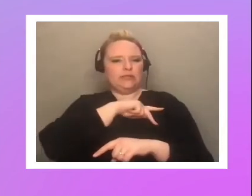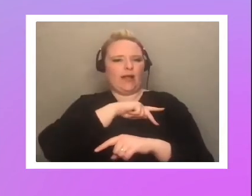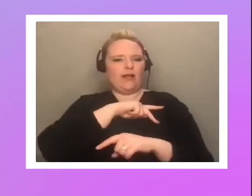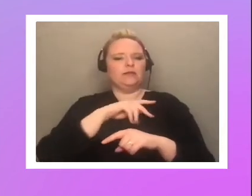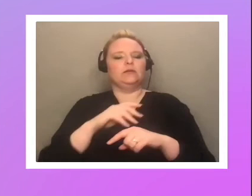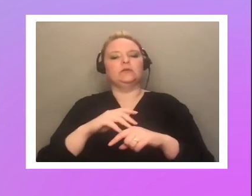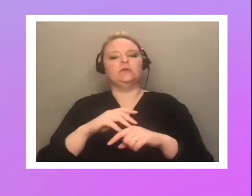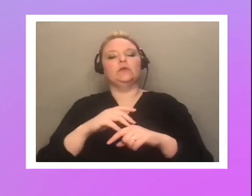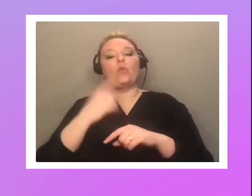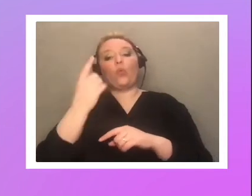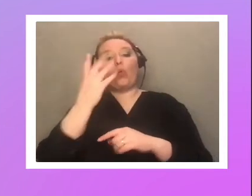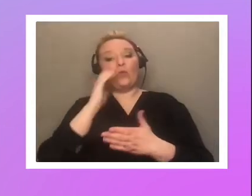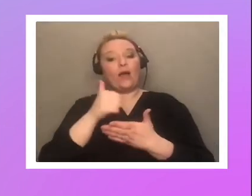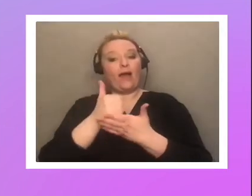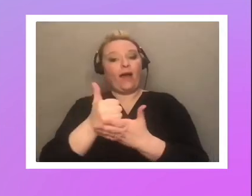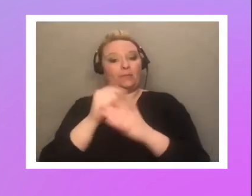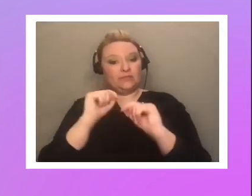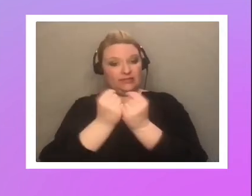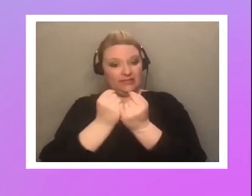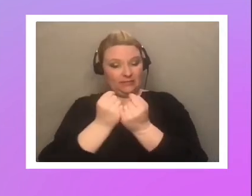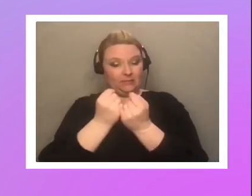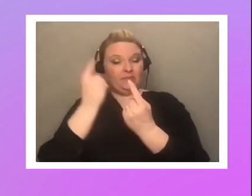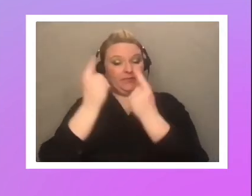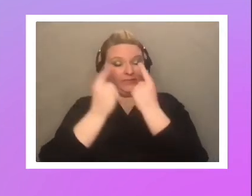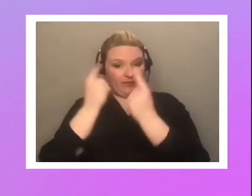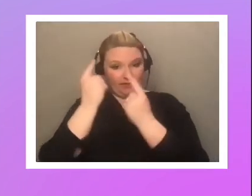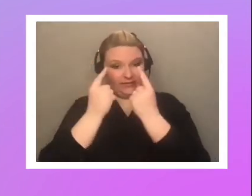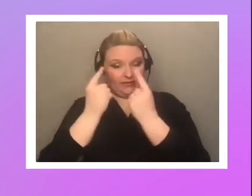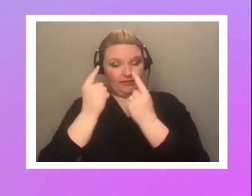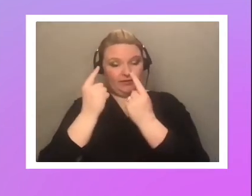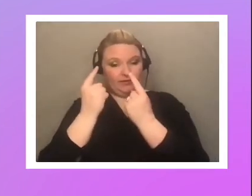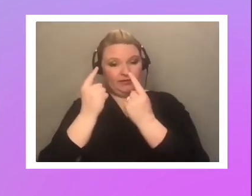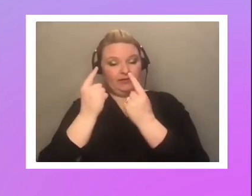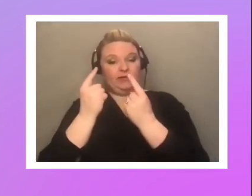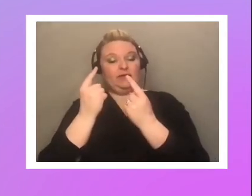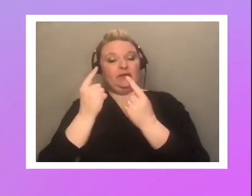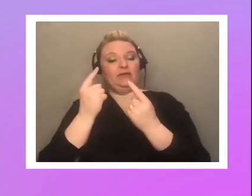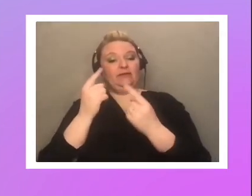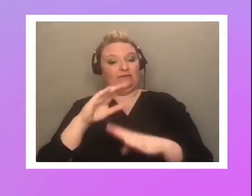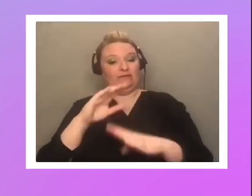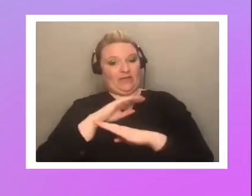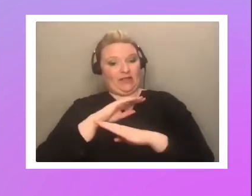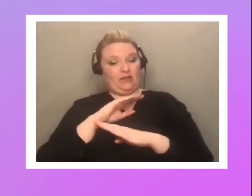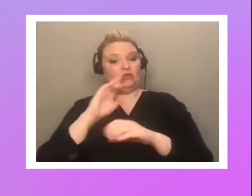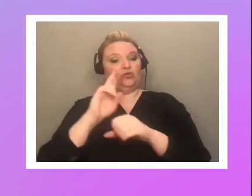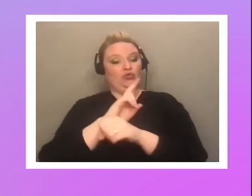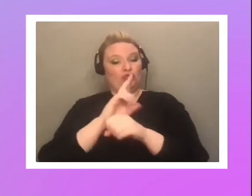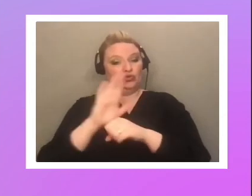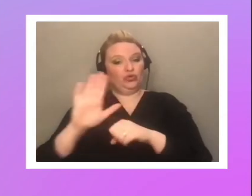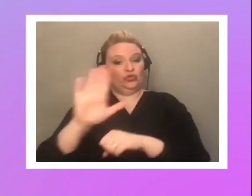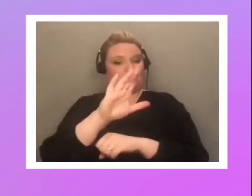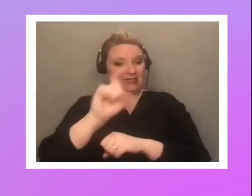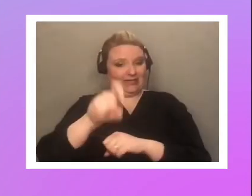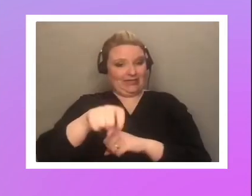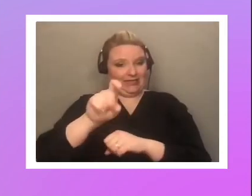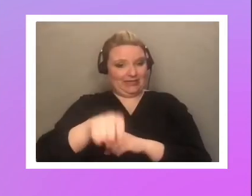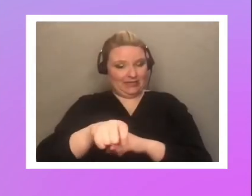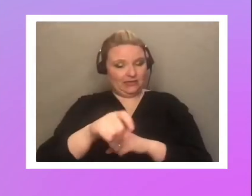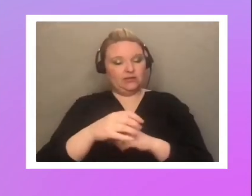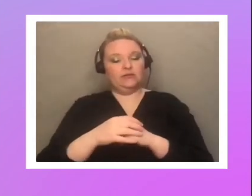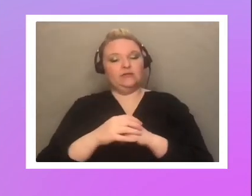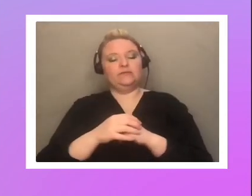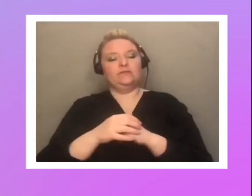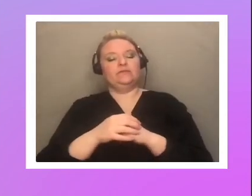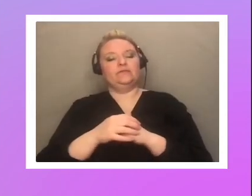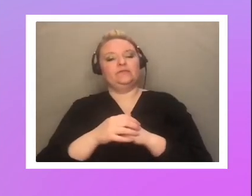will help your team consider and fulfill your users' needs is actually